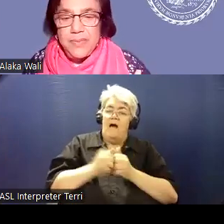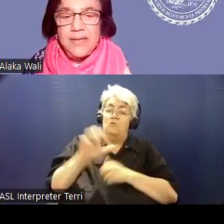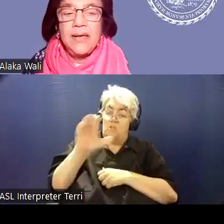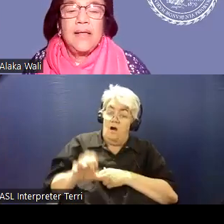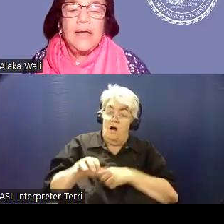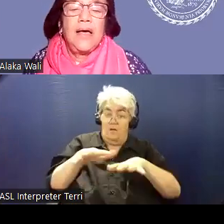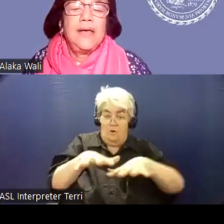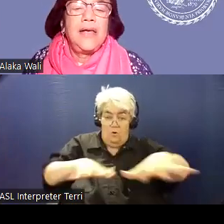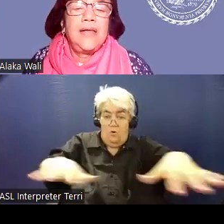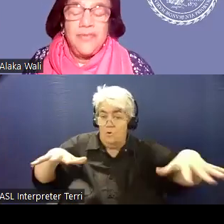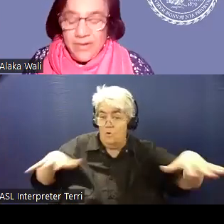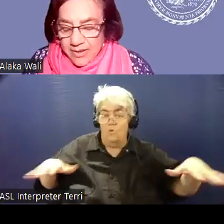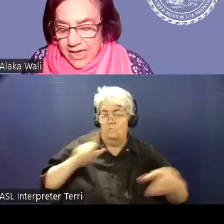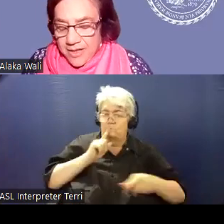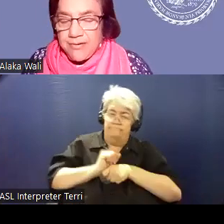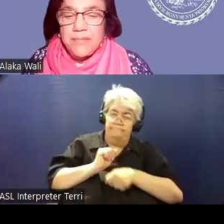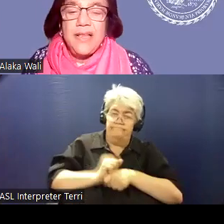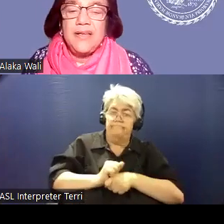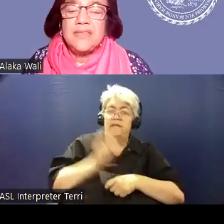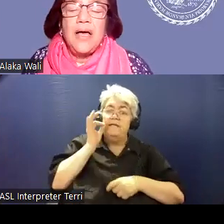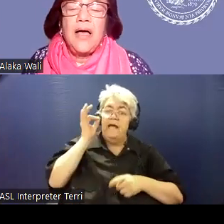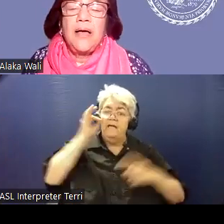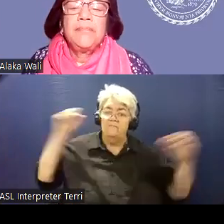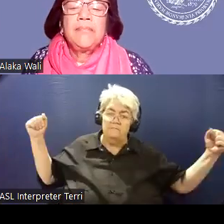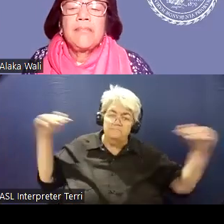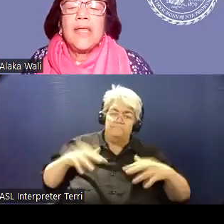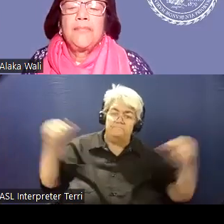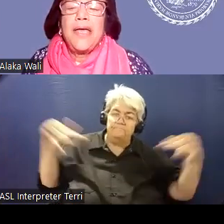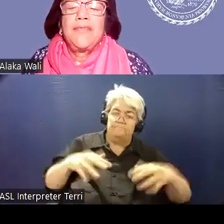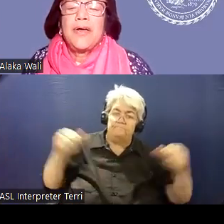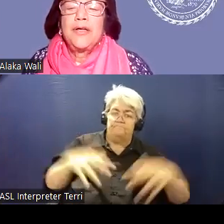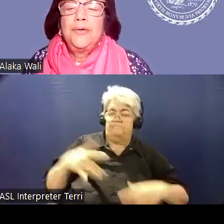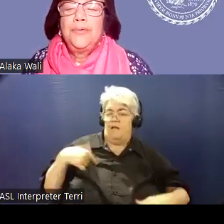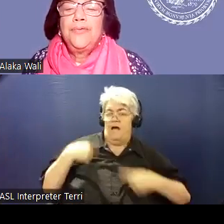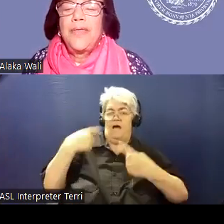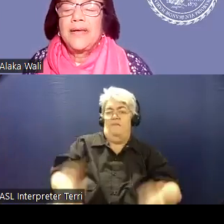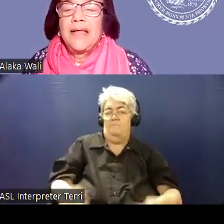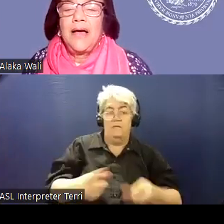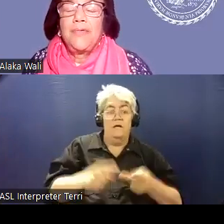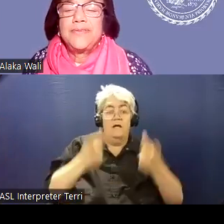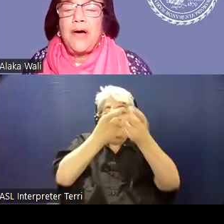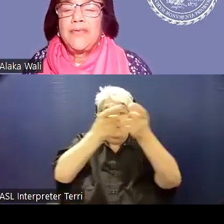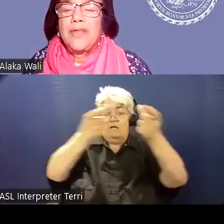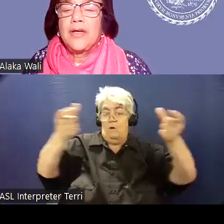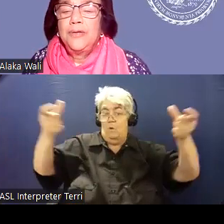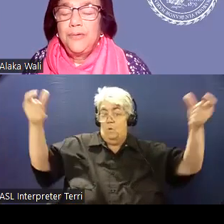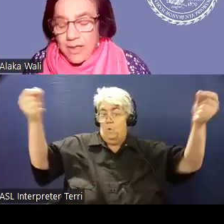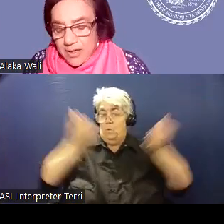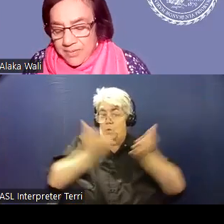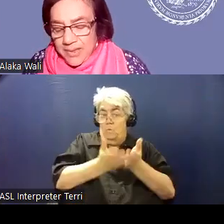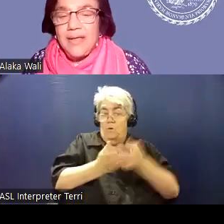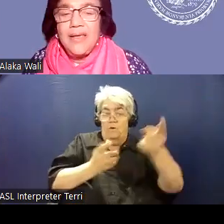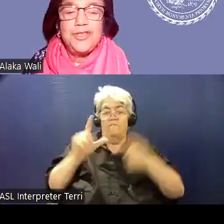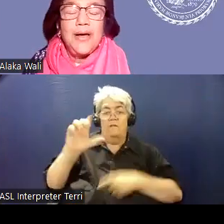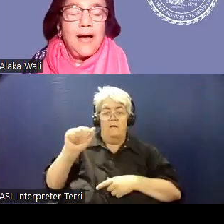always been a Native gathering place. And we have a canoe that was part of the canoe